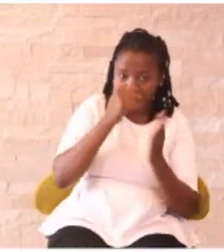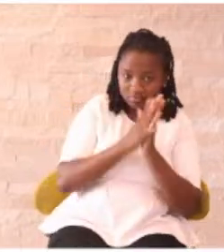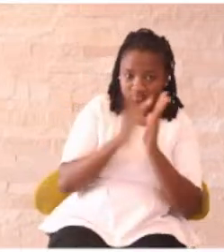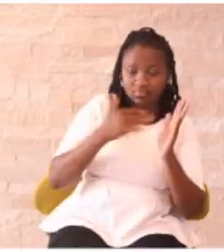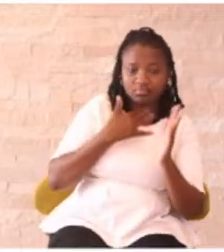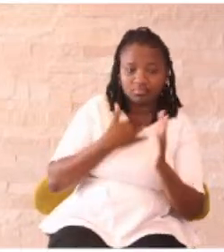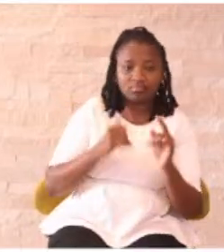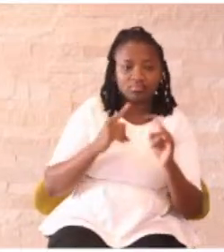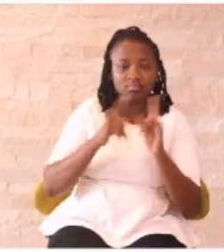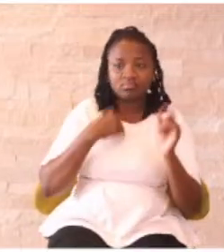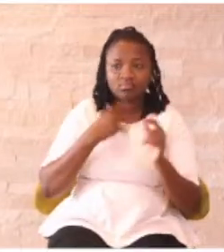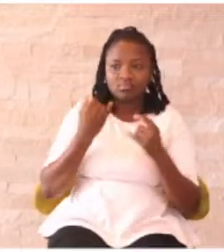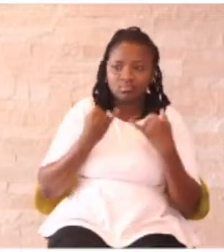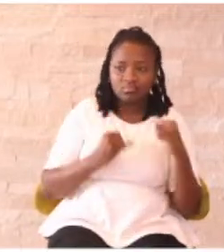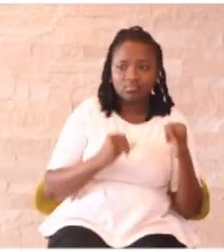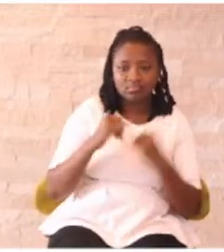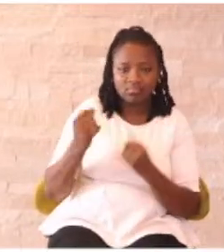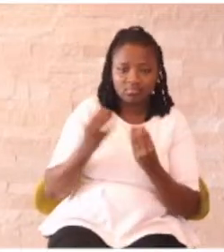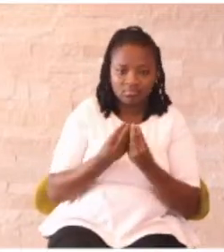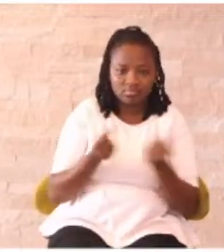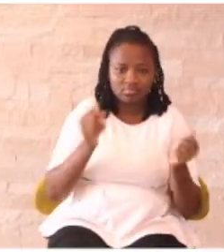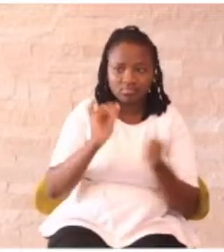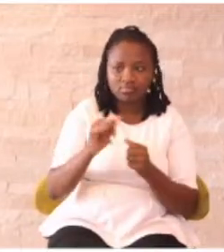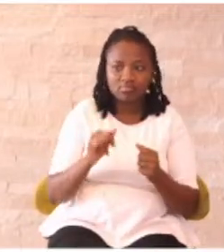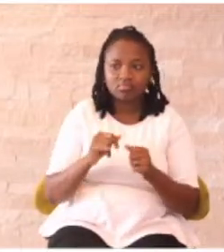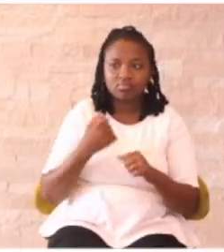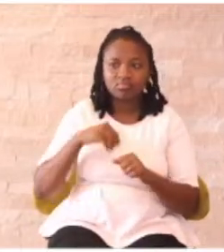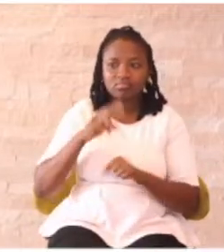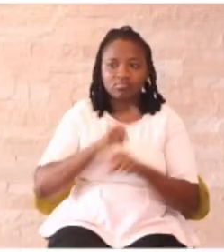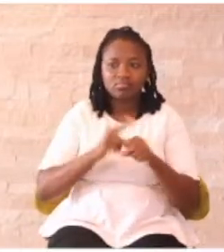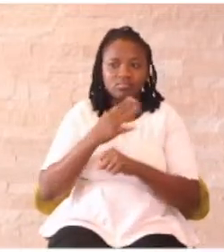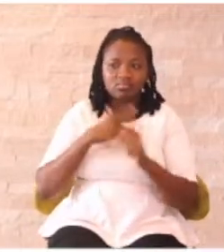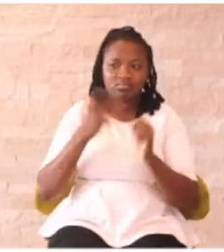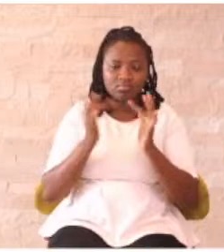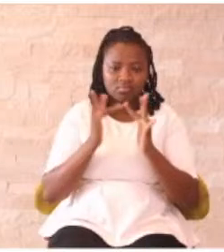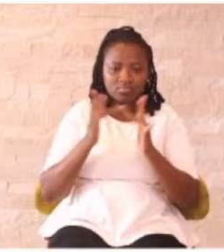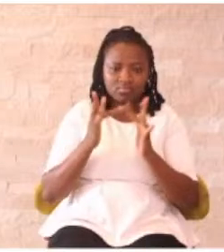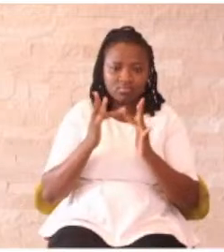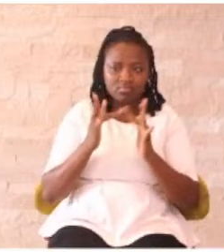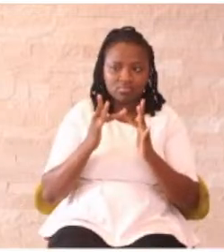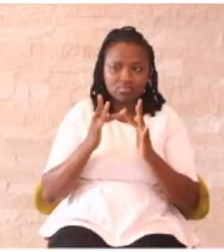are still mitigating this. We are using our social media platforms, the